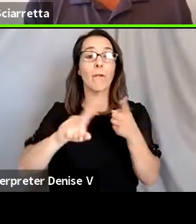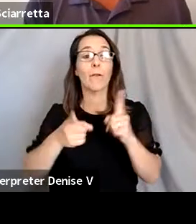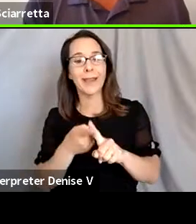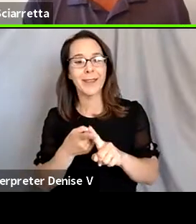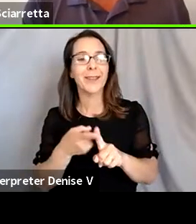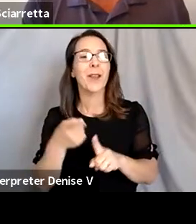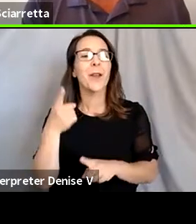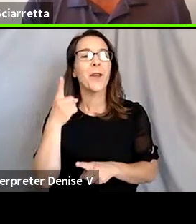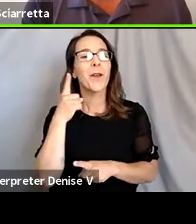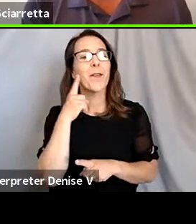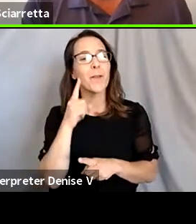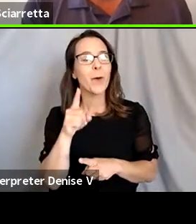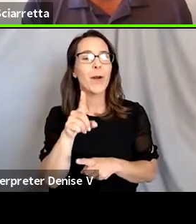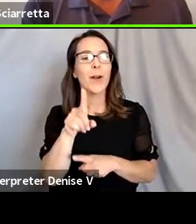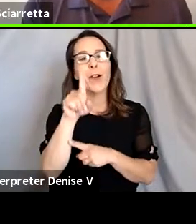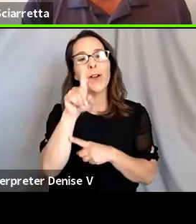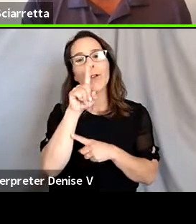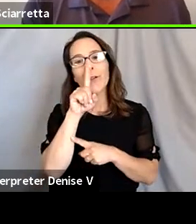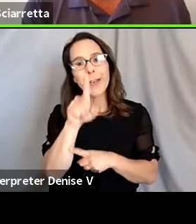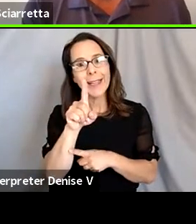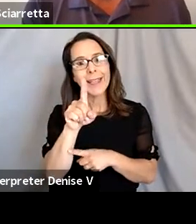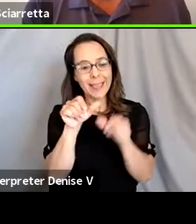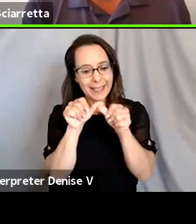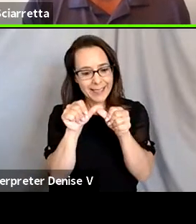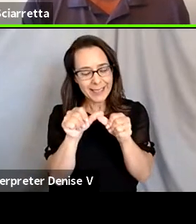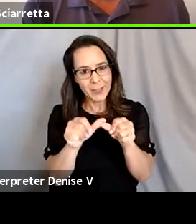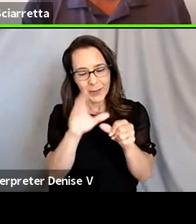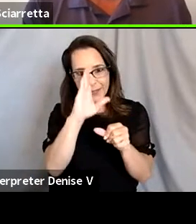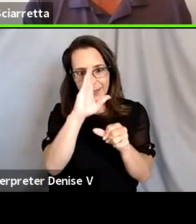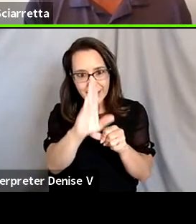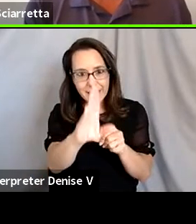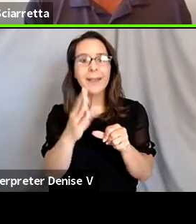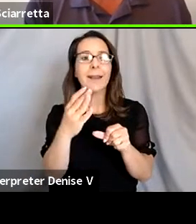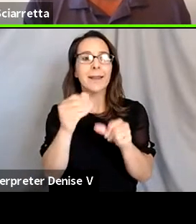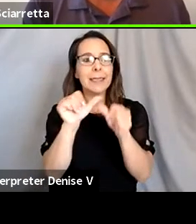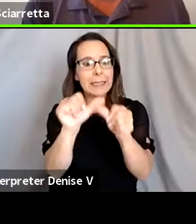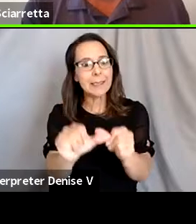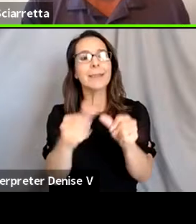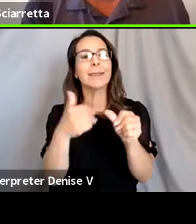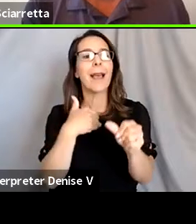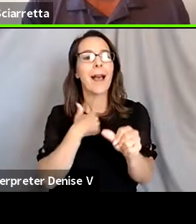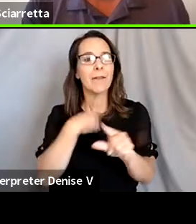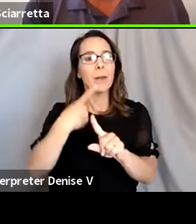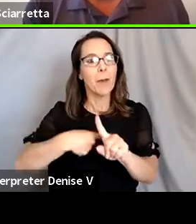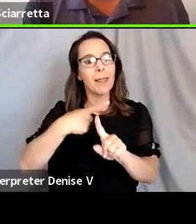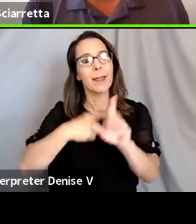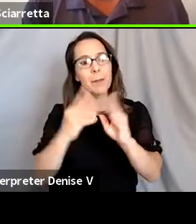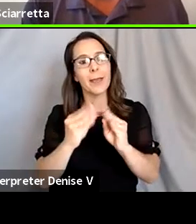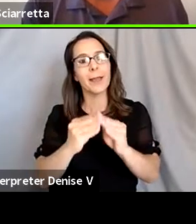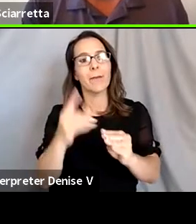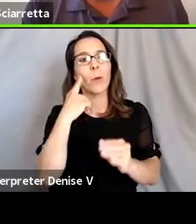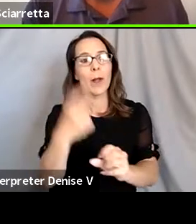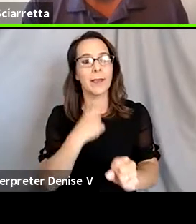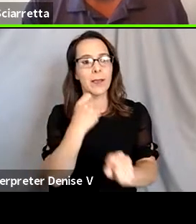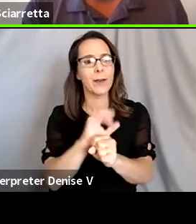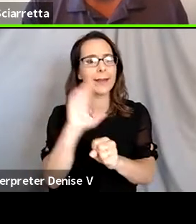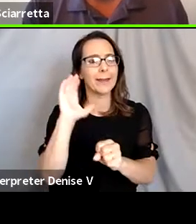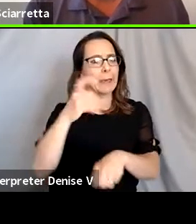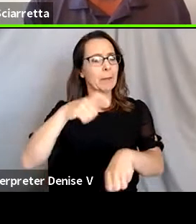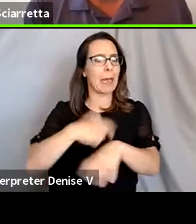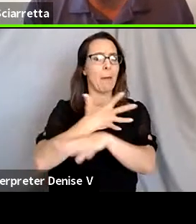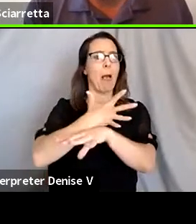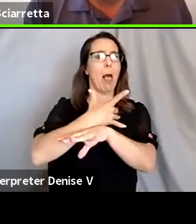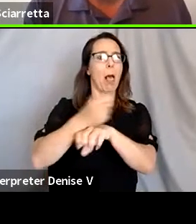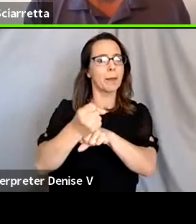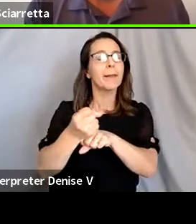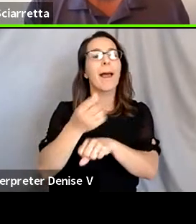staying on, keeping us on a course of holding these every month for the past year. It seems like time flew by, and before we